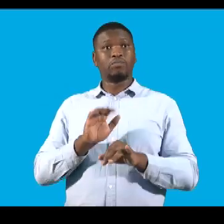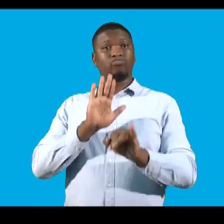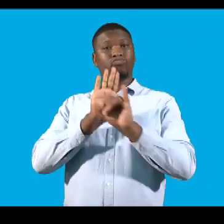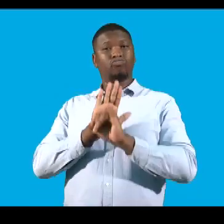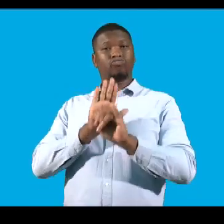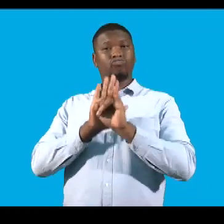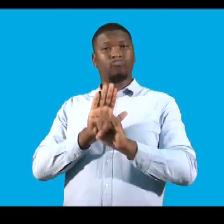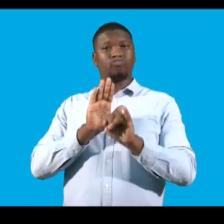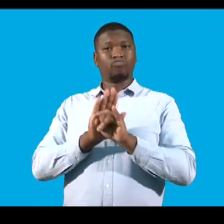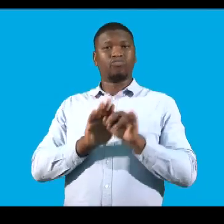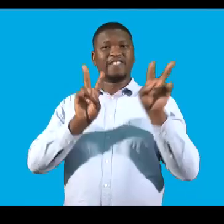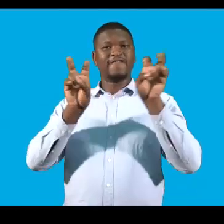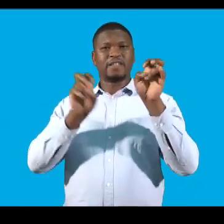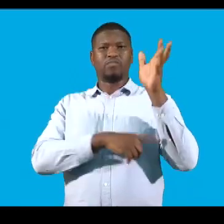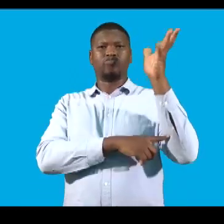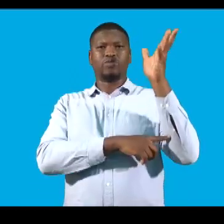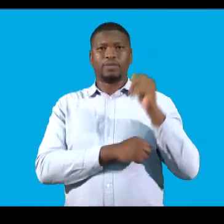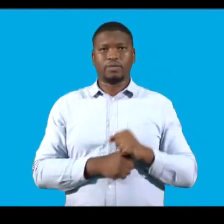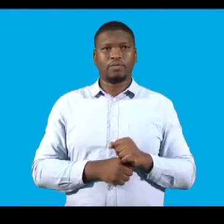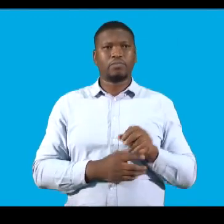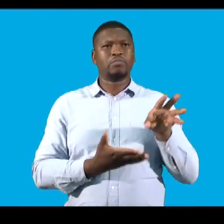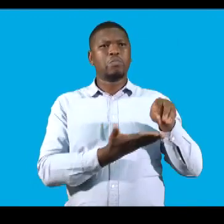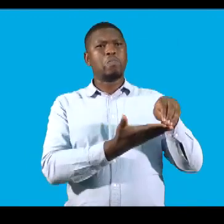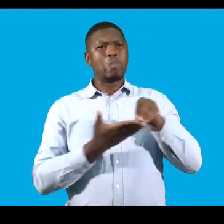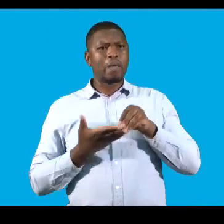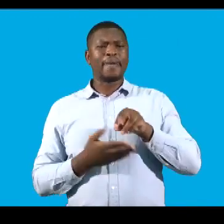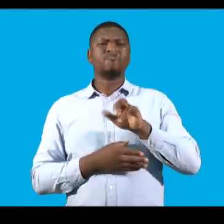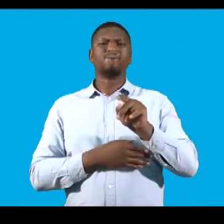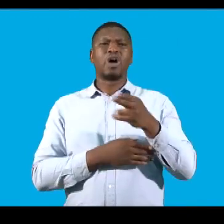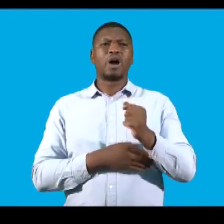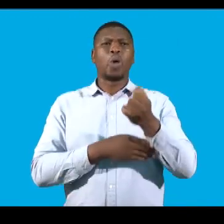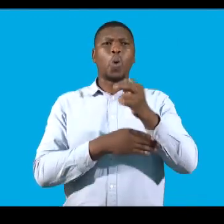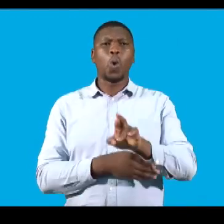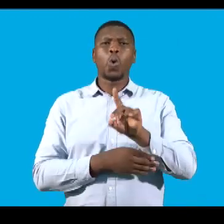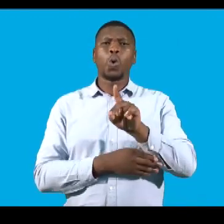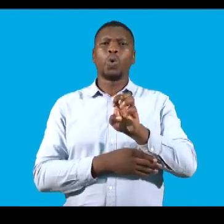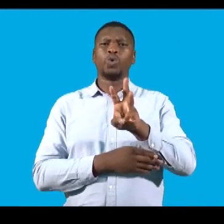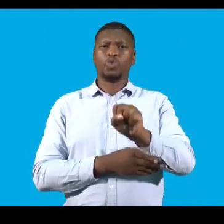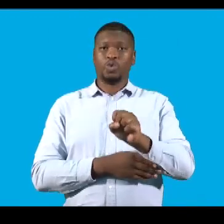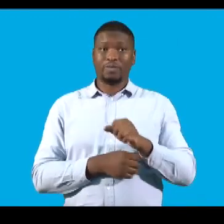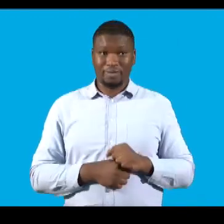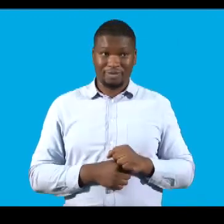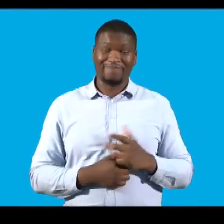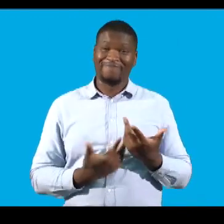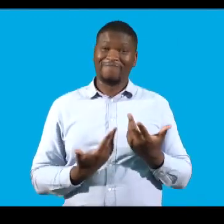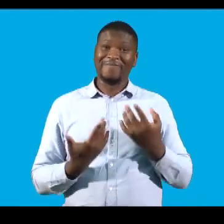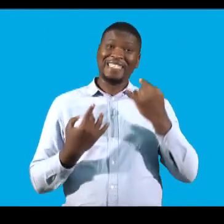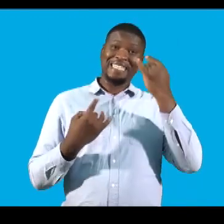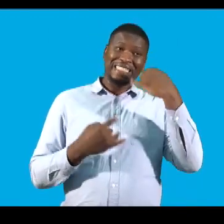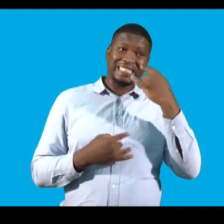Identify the figure of speech in these lines. Bring me rather all the dews, tears of dawns which